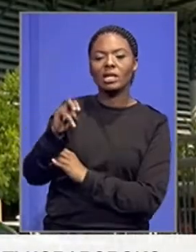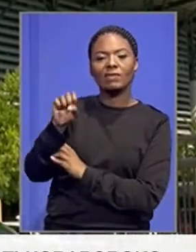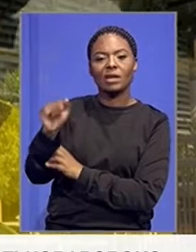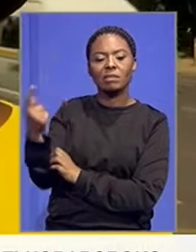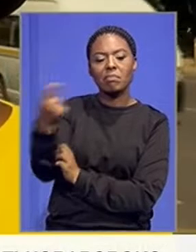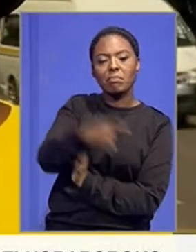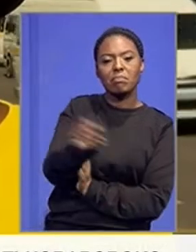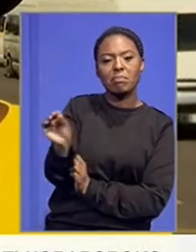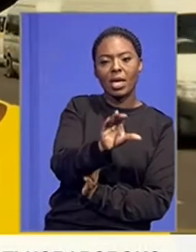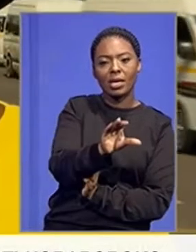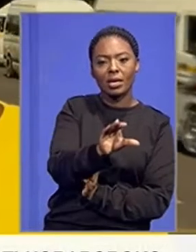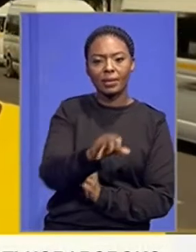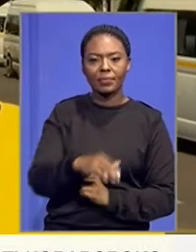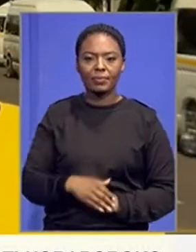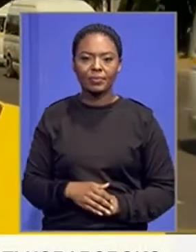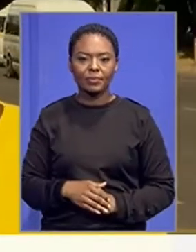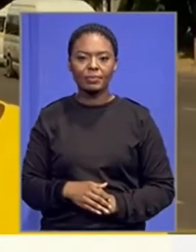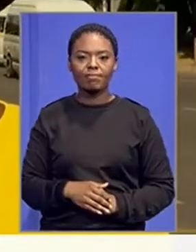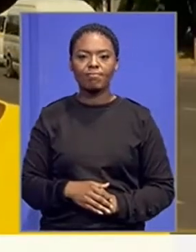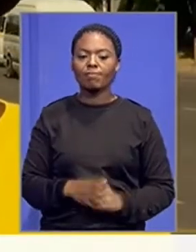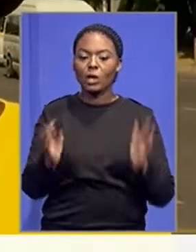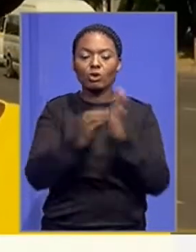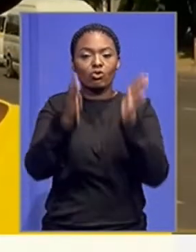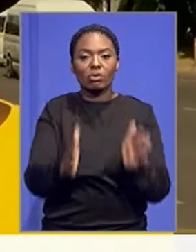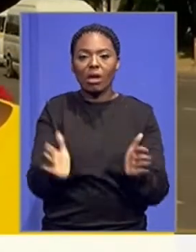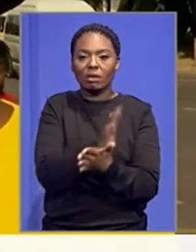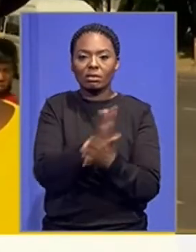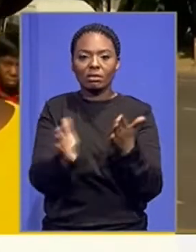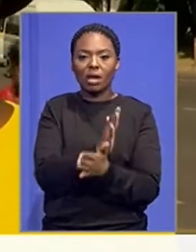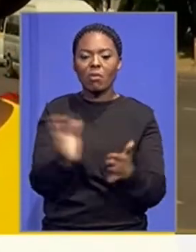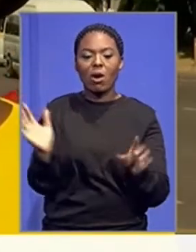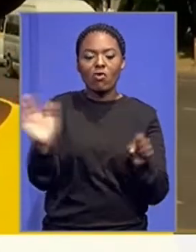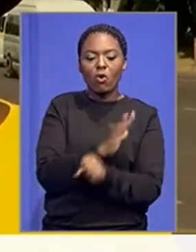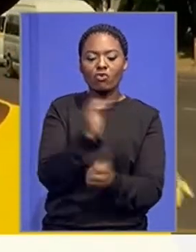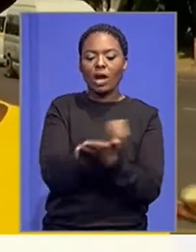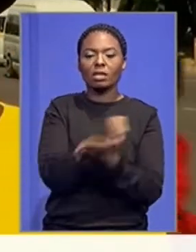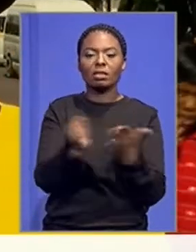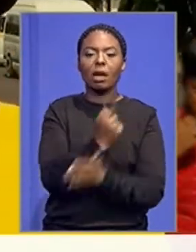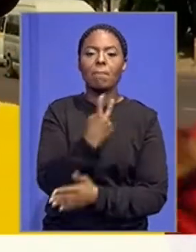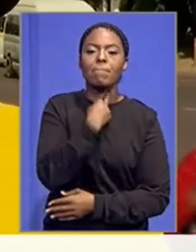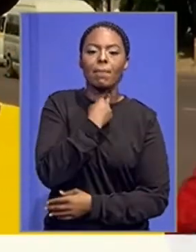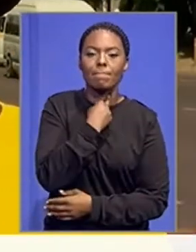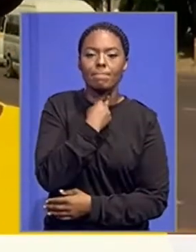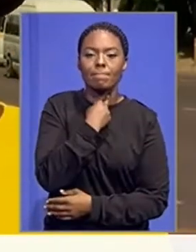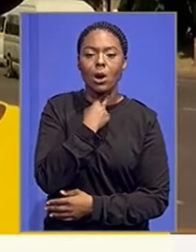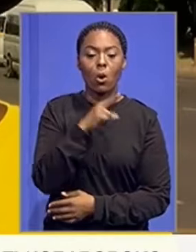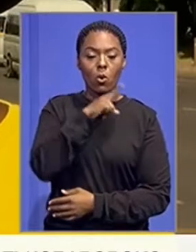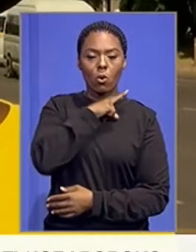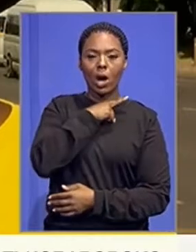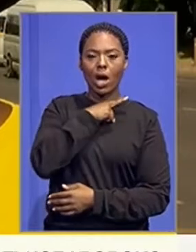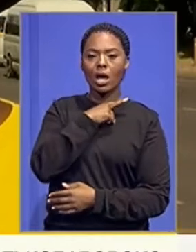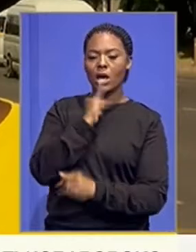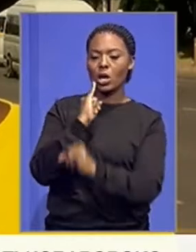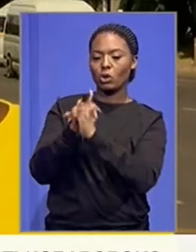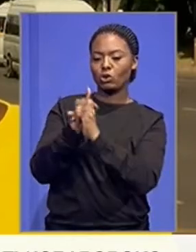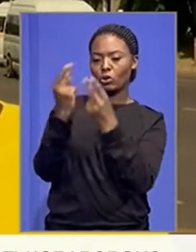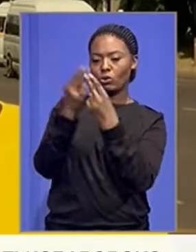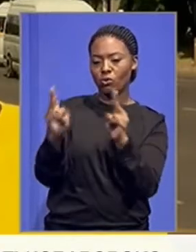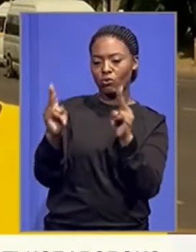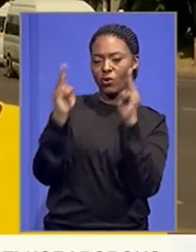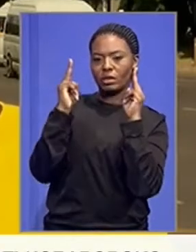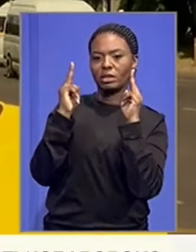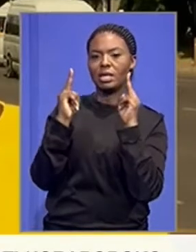payments. We end up having students being unable to be fully registered, because if you check, an institution will have a time